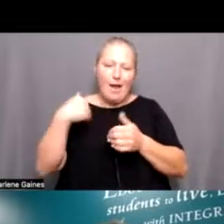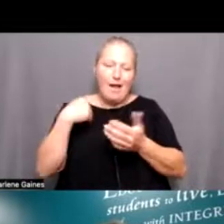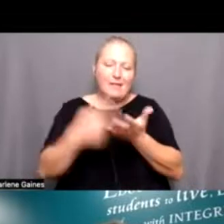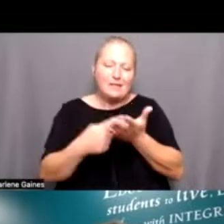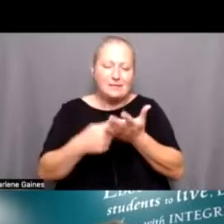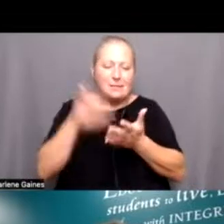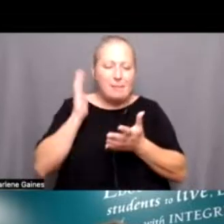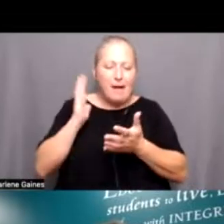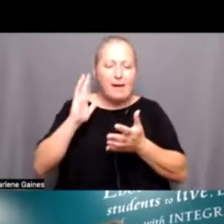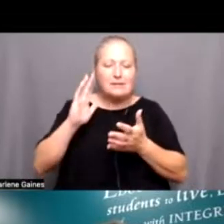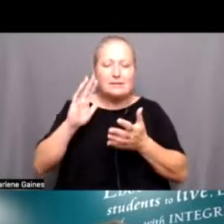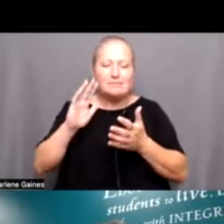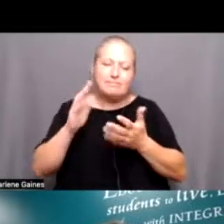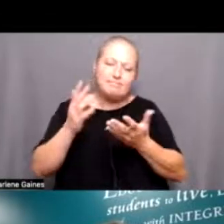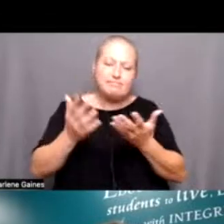past about trying to